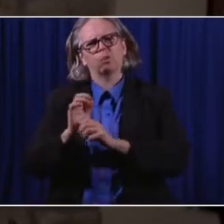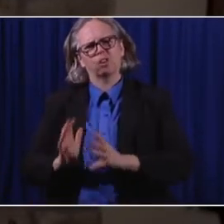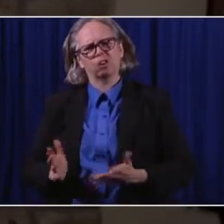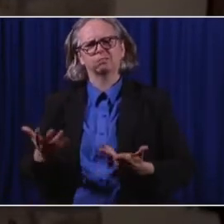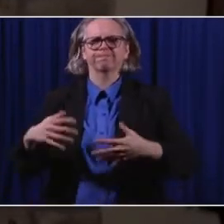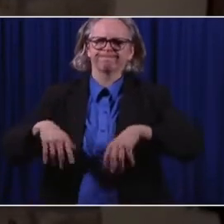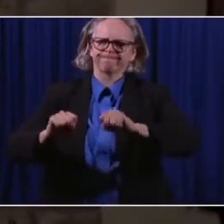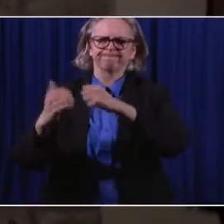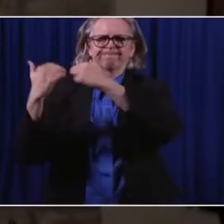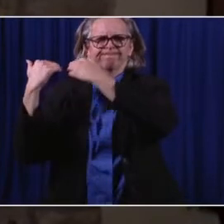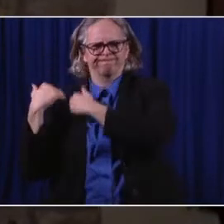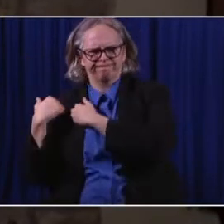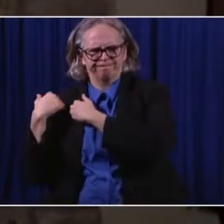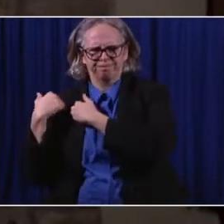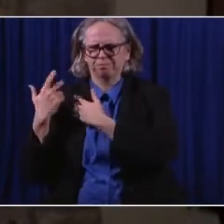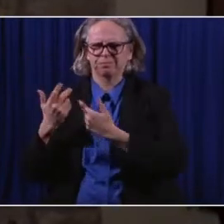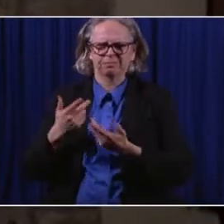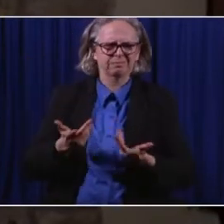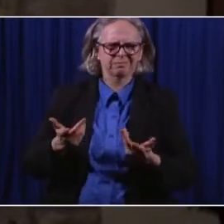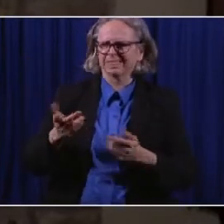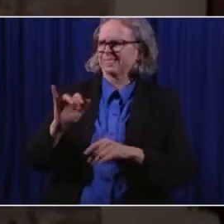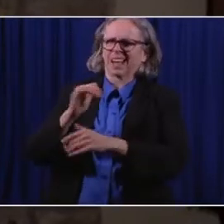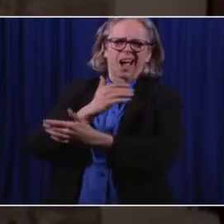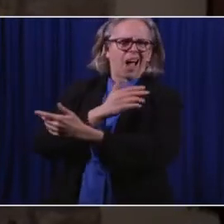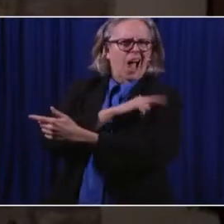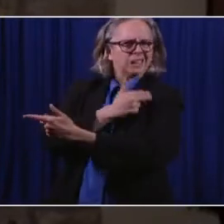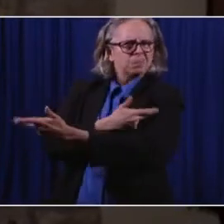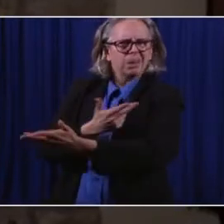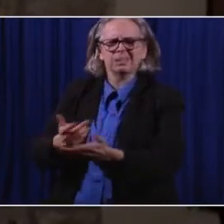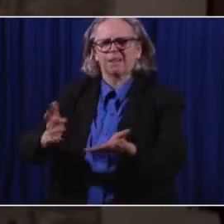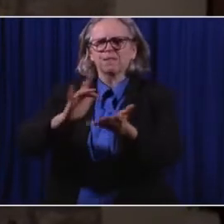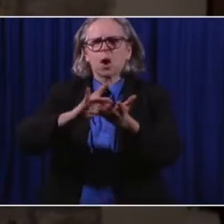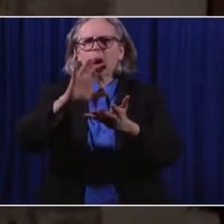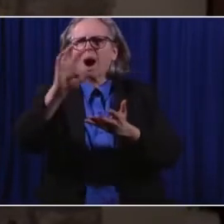the hospitals, just as we thank our pharmacy partners.